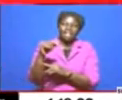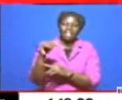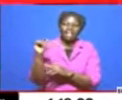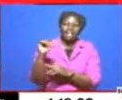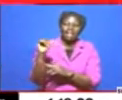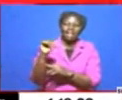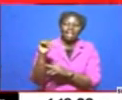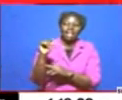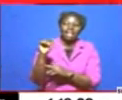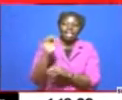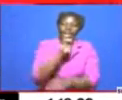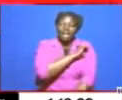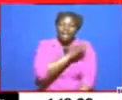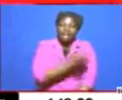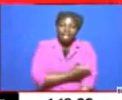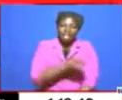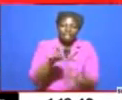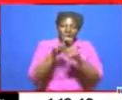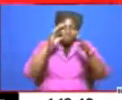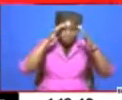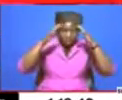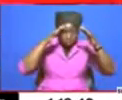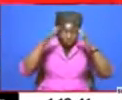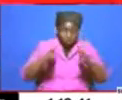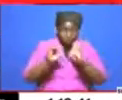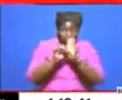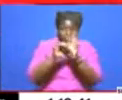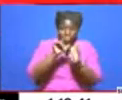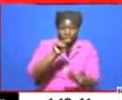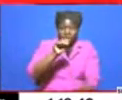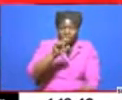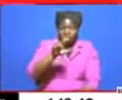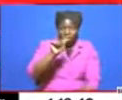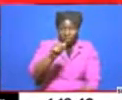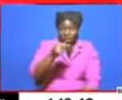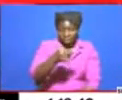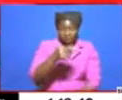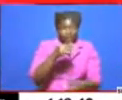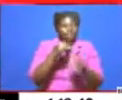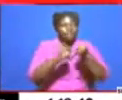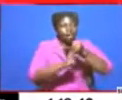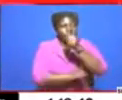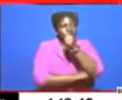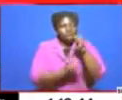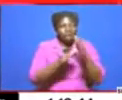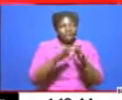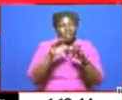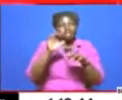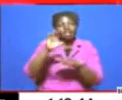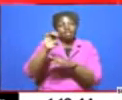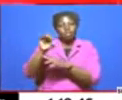innovators such as Nora Magero, the founder and CEO of Drop Access,